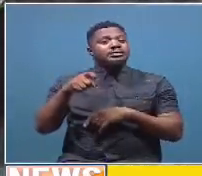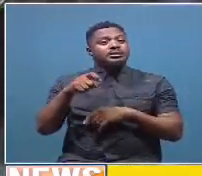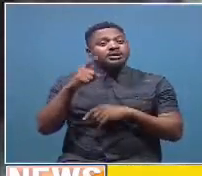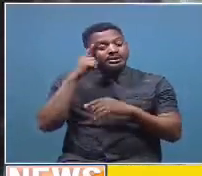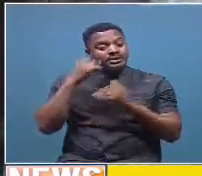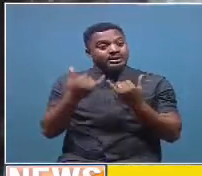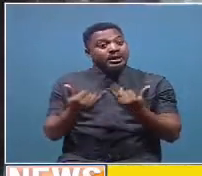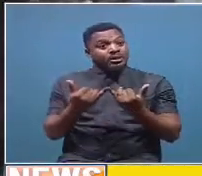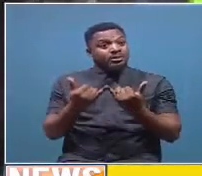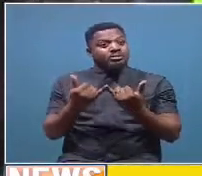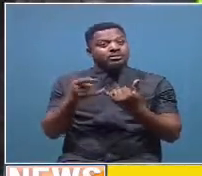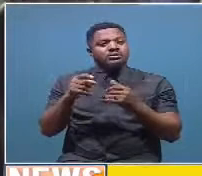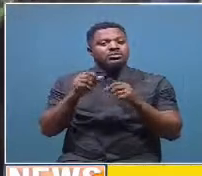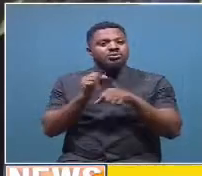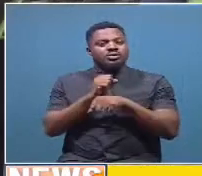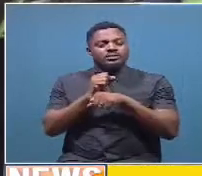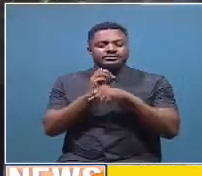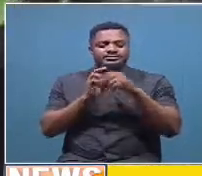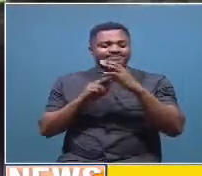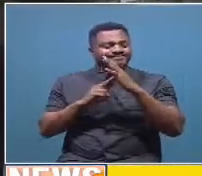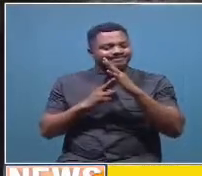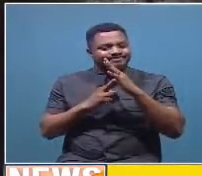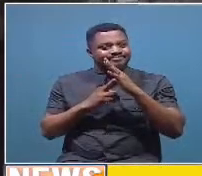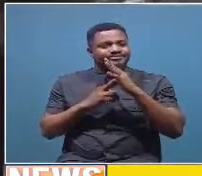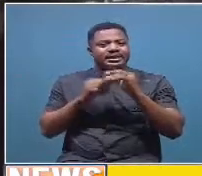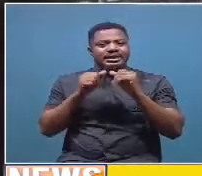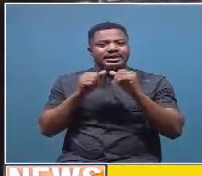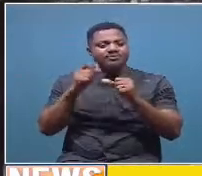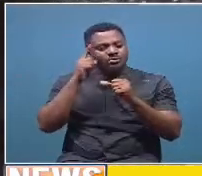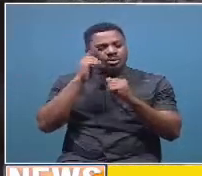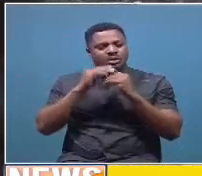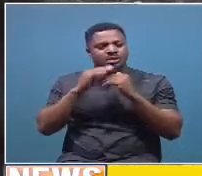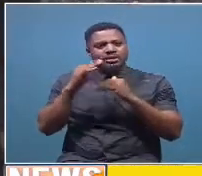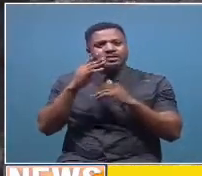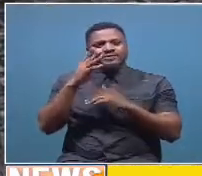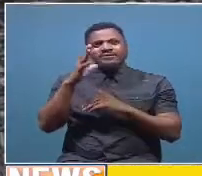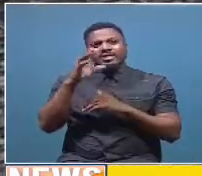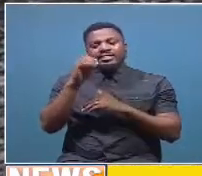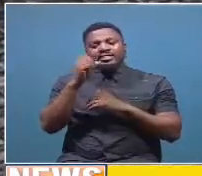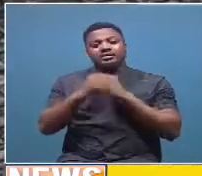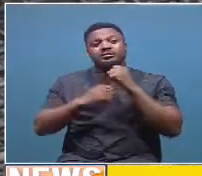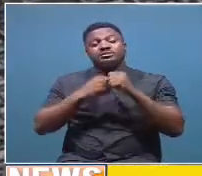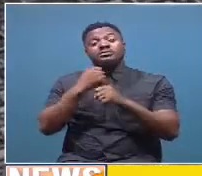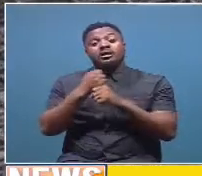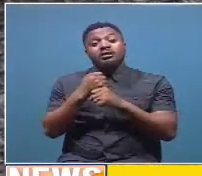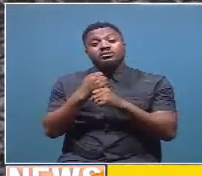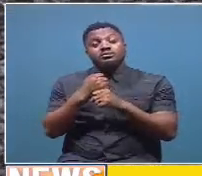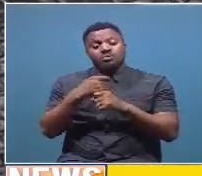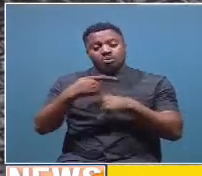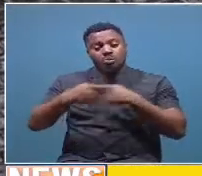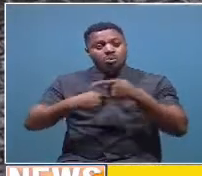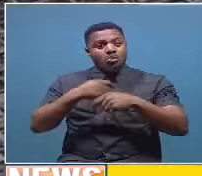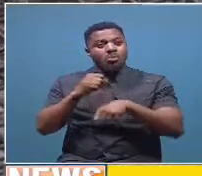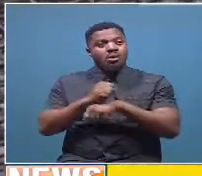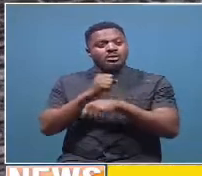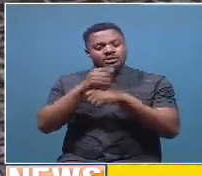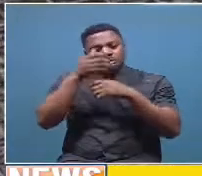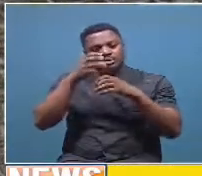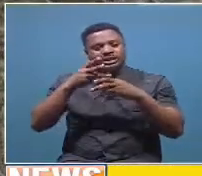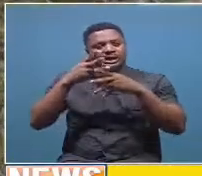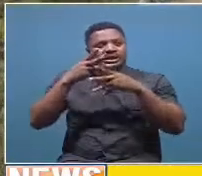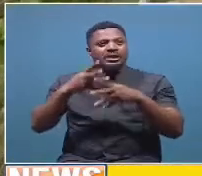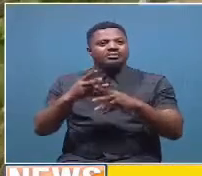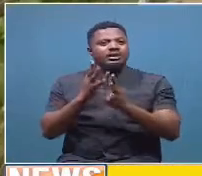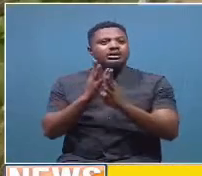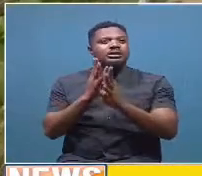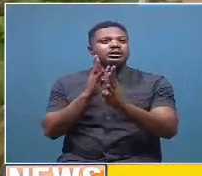this time, engineers are repairing it to last for about 5 decades. Ongoing works is causing heavy vehicular